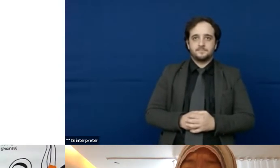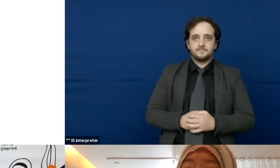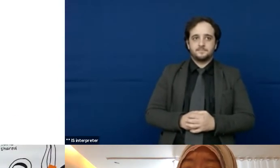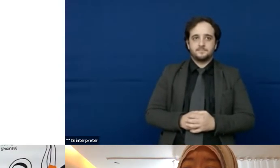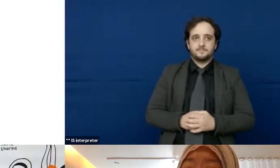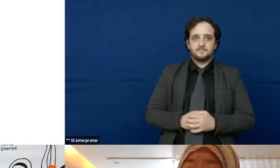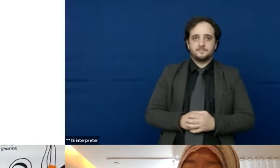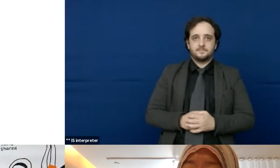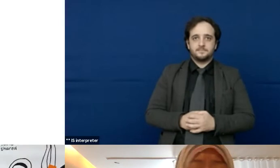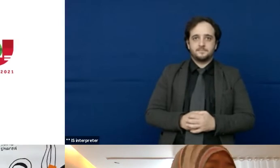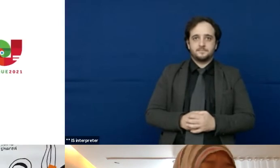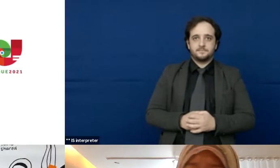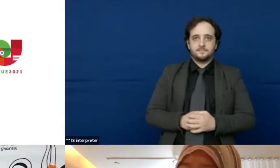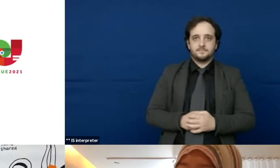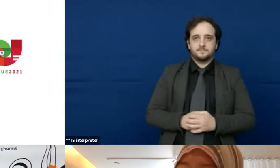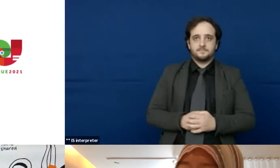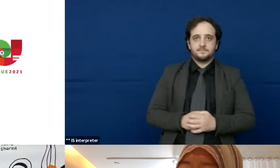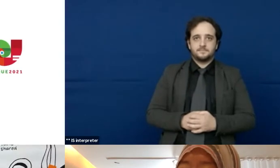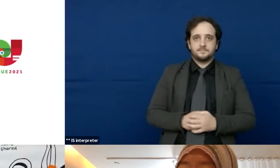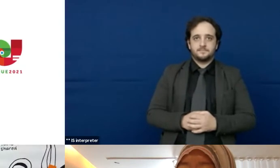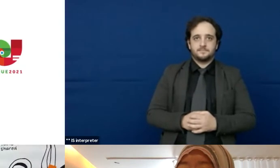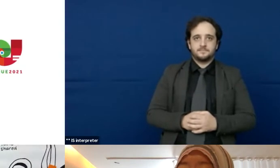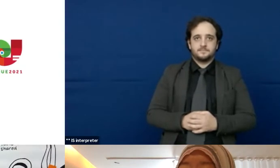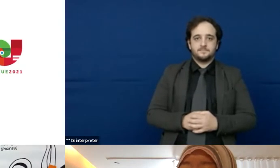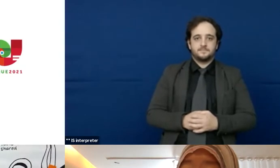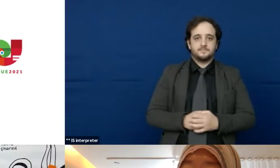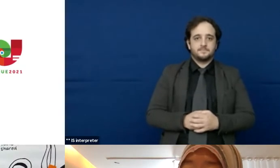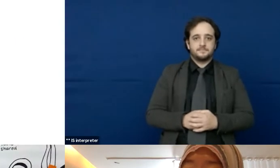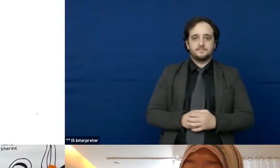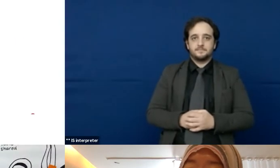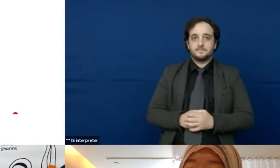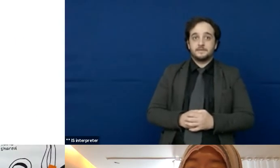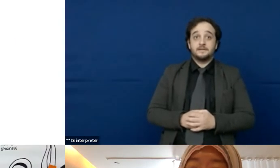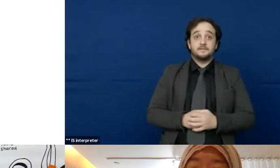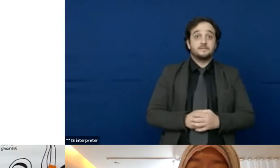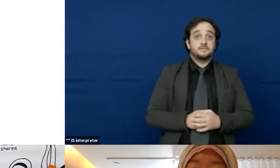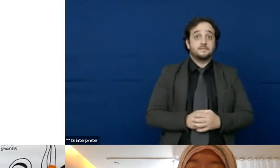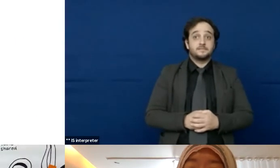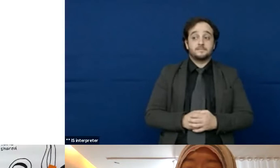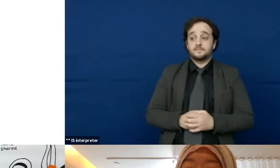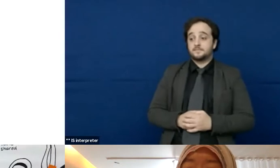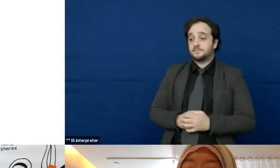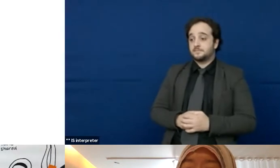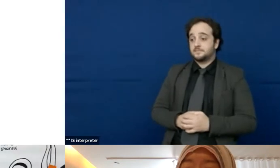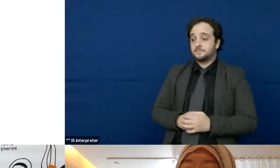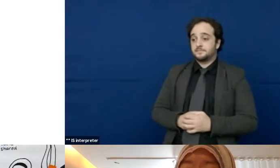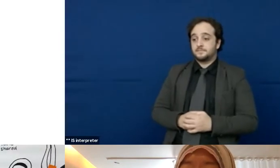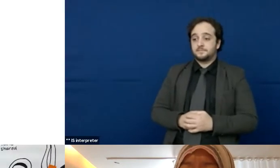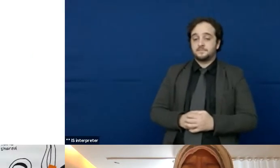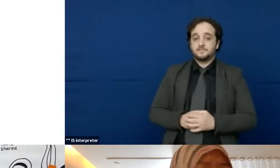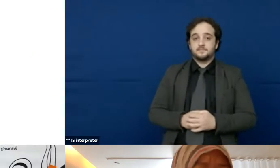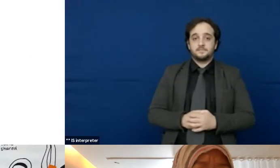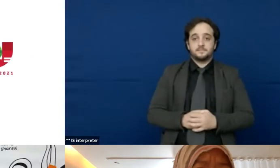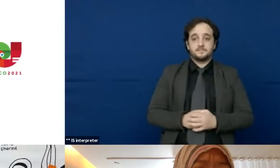talk of whole government or of whole society approaches, we must disaggregate women and